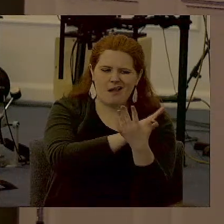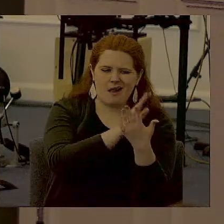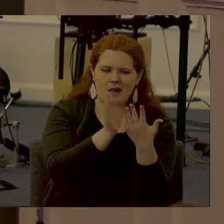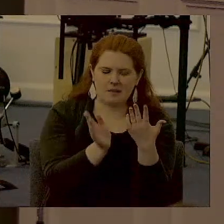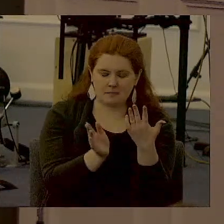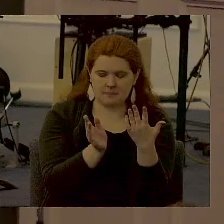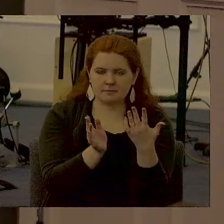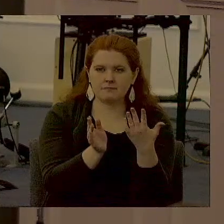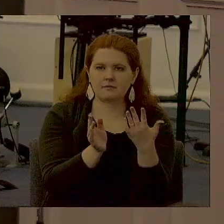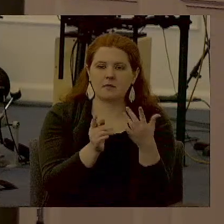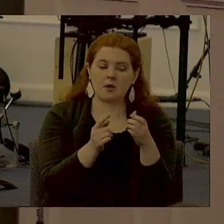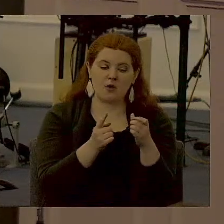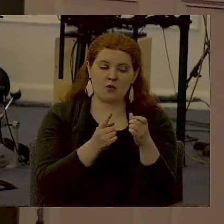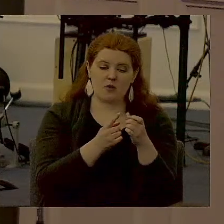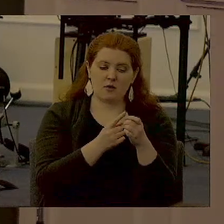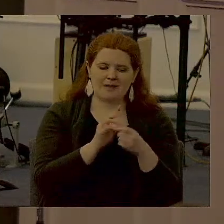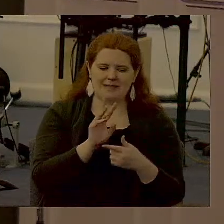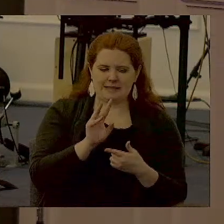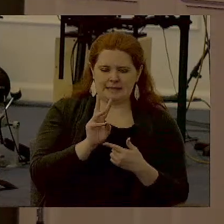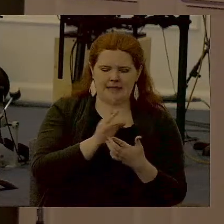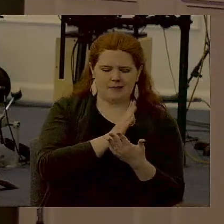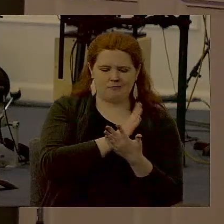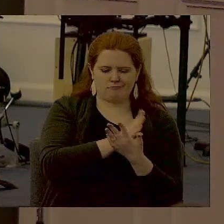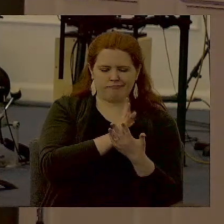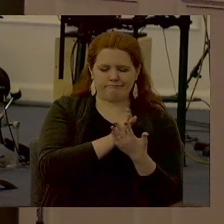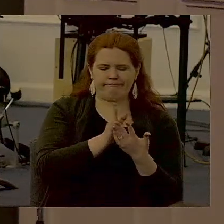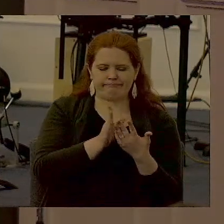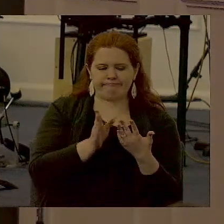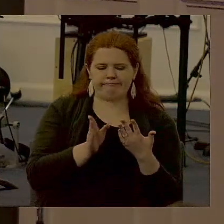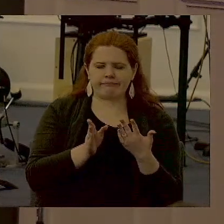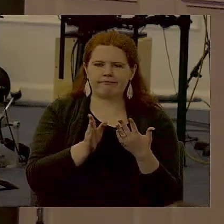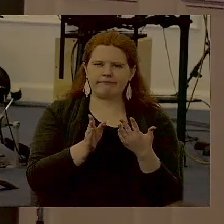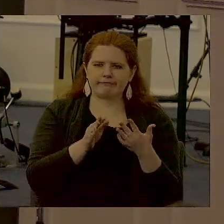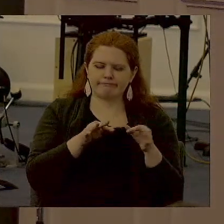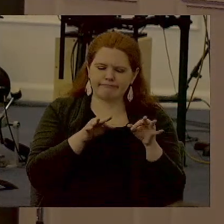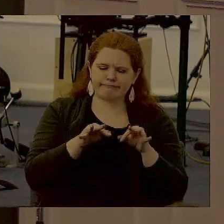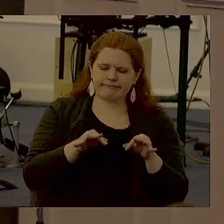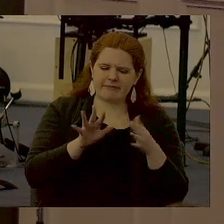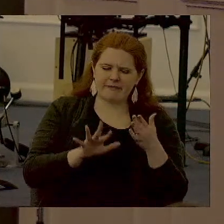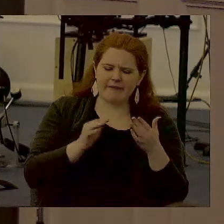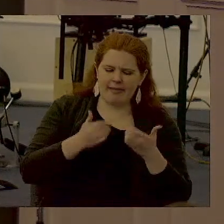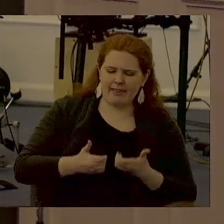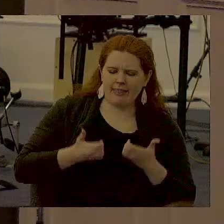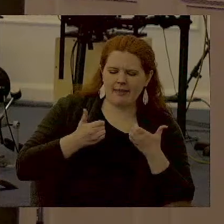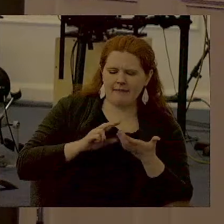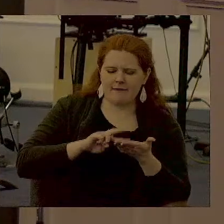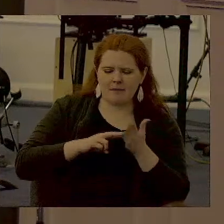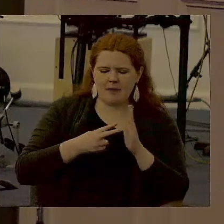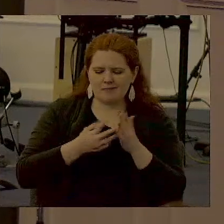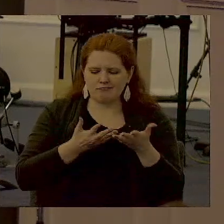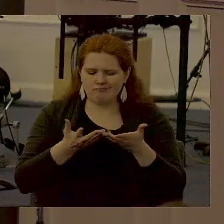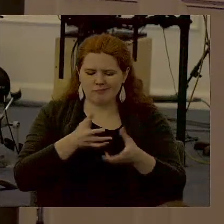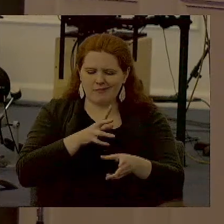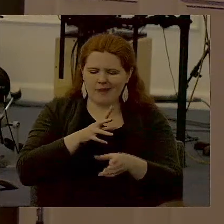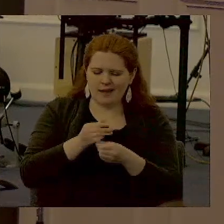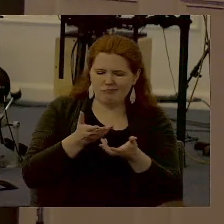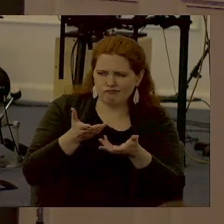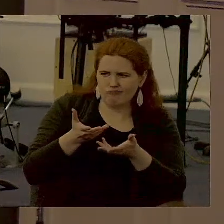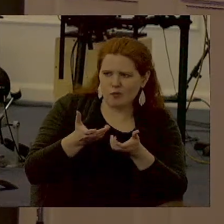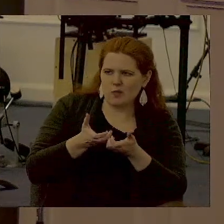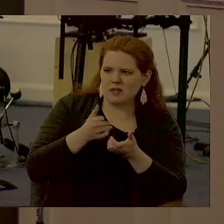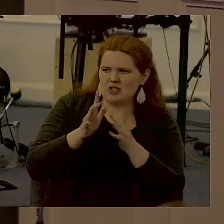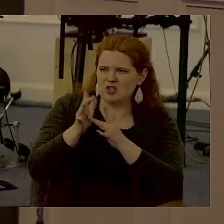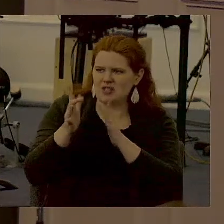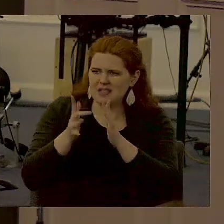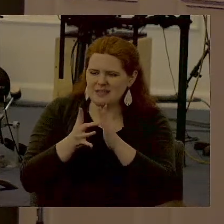going to take the first 6, which walk through finding life and meaning and engaging with Jesus and engaging